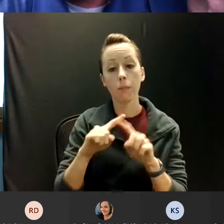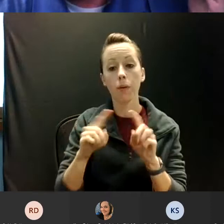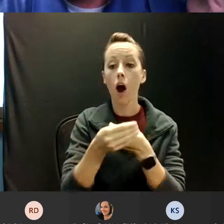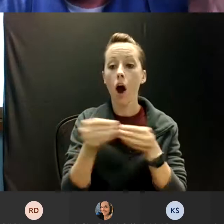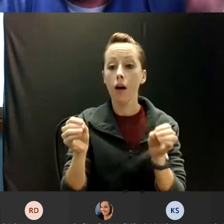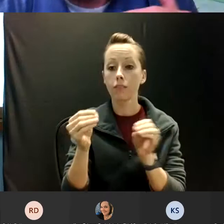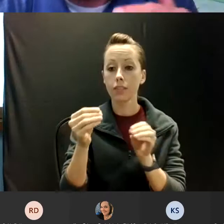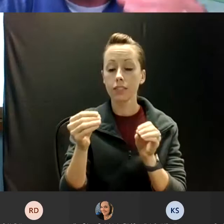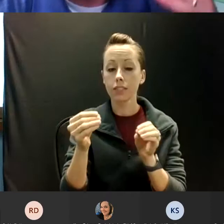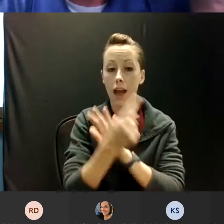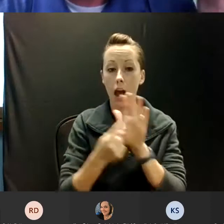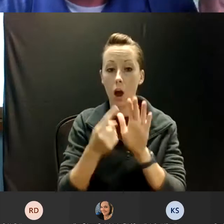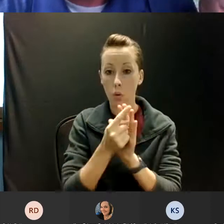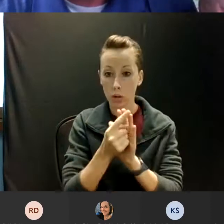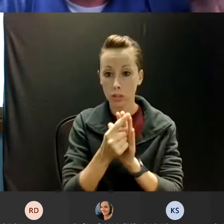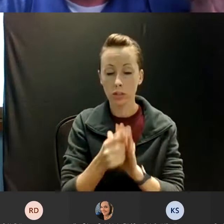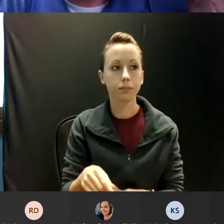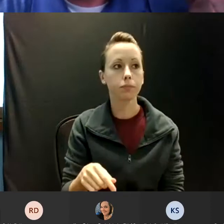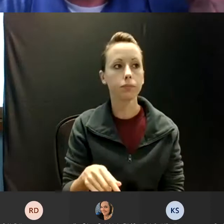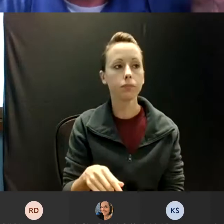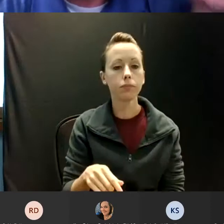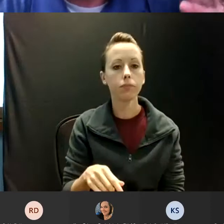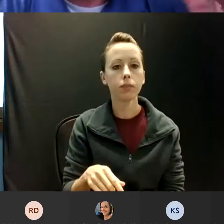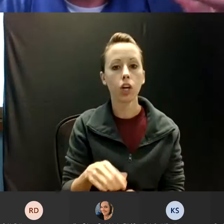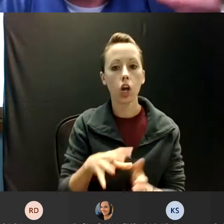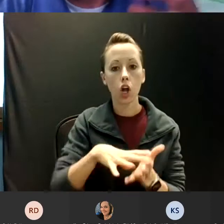hours, asynchronous learning,